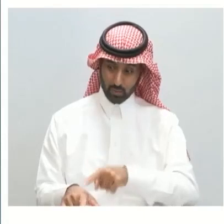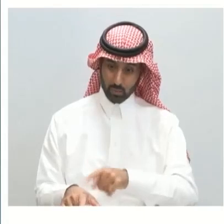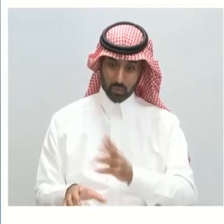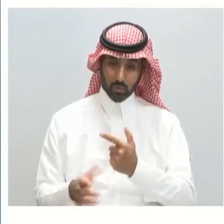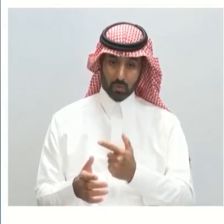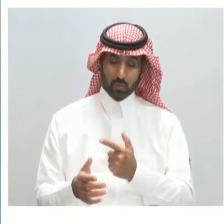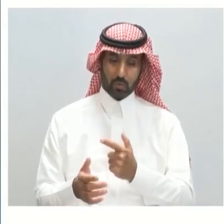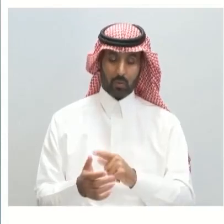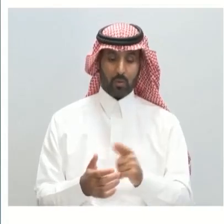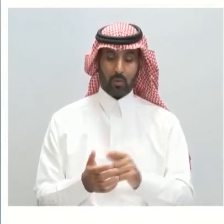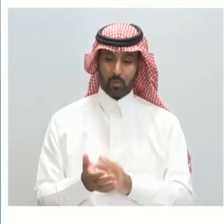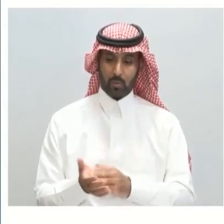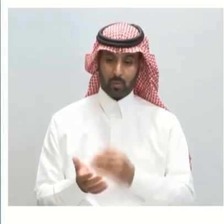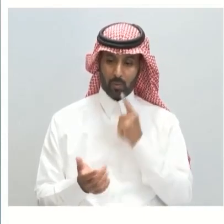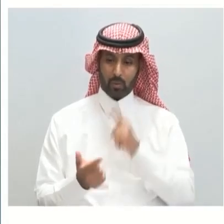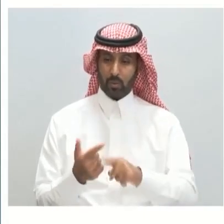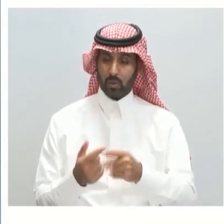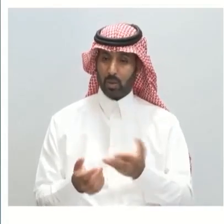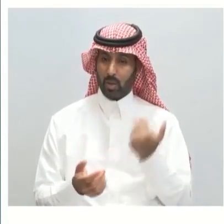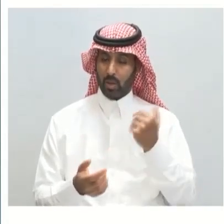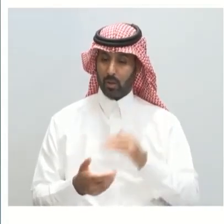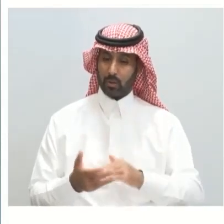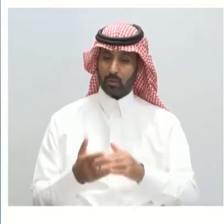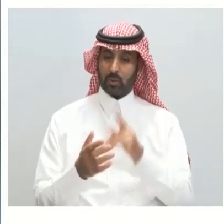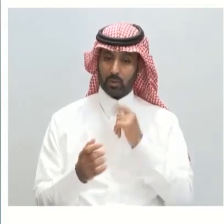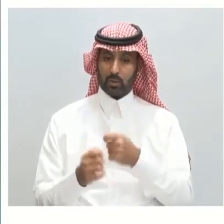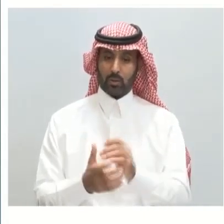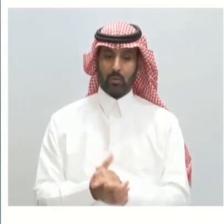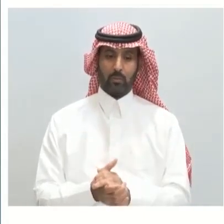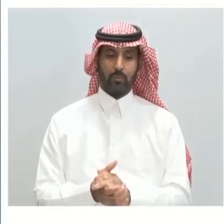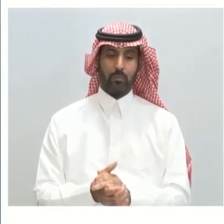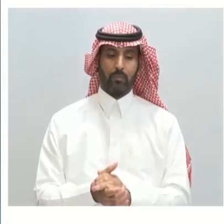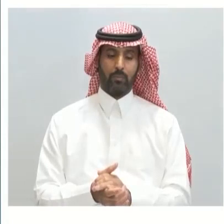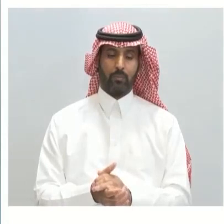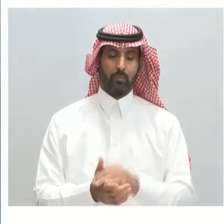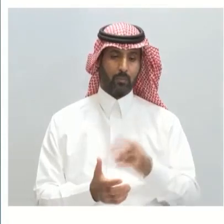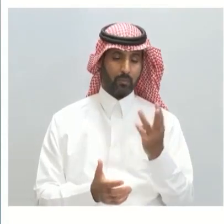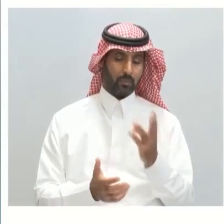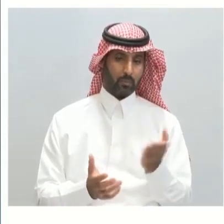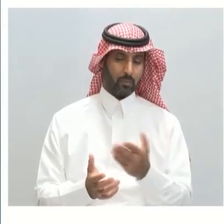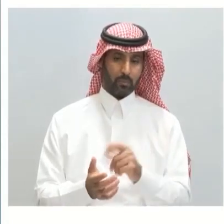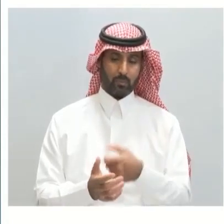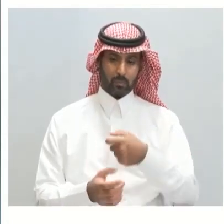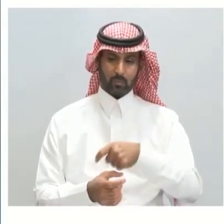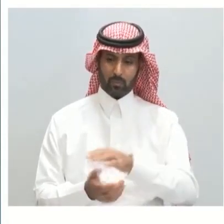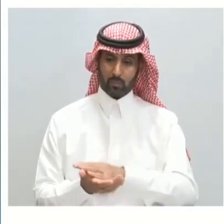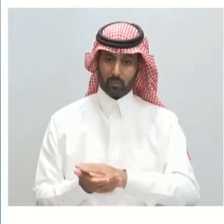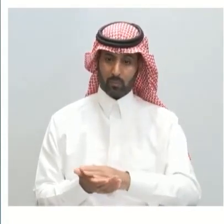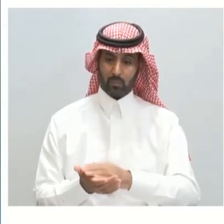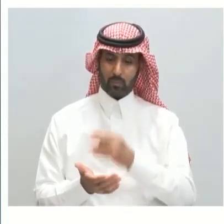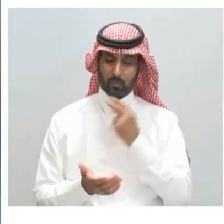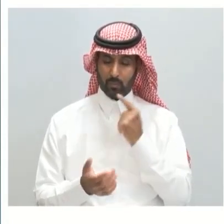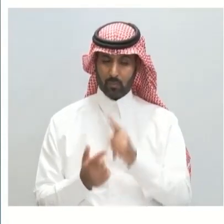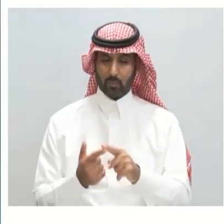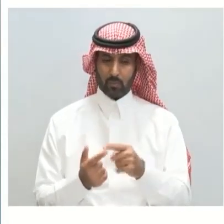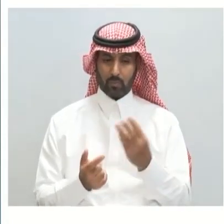to have our truck cleaned and serviced before we do anything else. Number three, which is already answered, to make